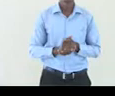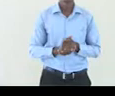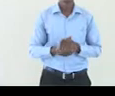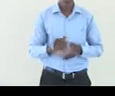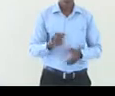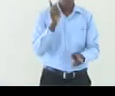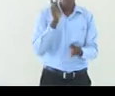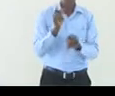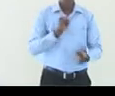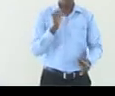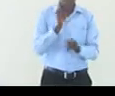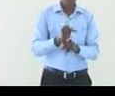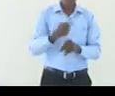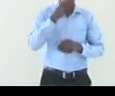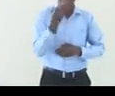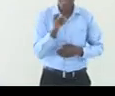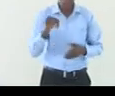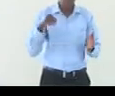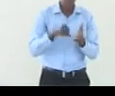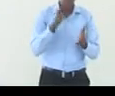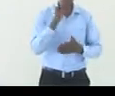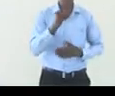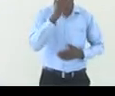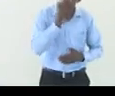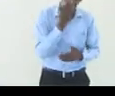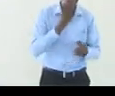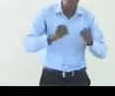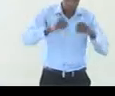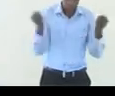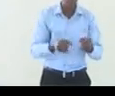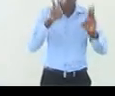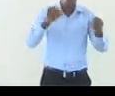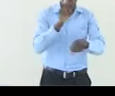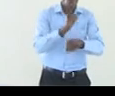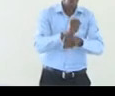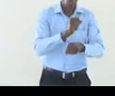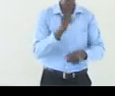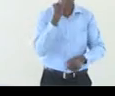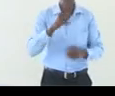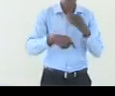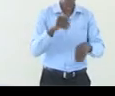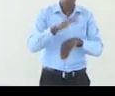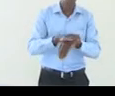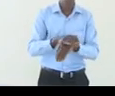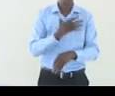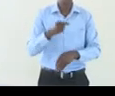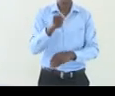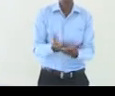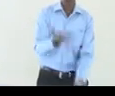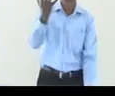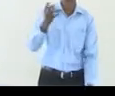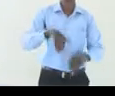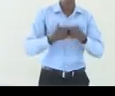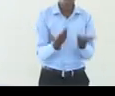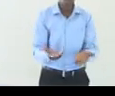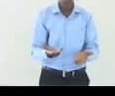And I keep saying, it is a rogue society where no work is going on and people will be millionaire at the end of the year. It's